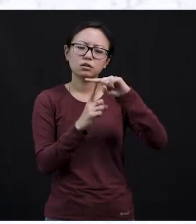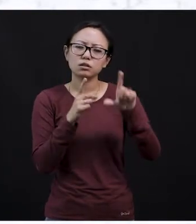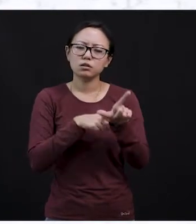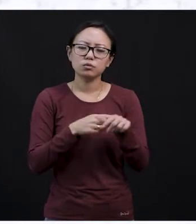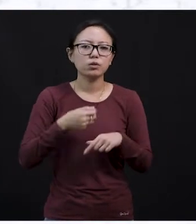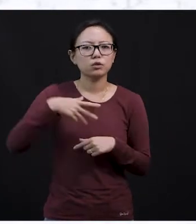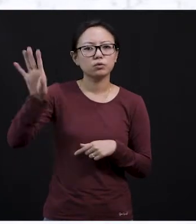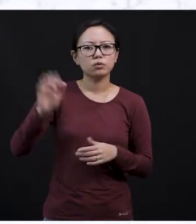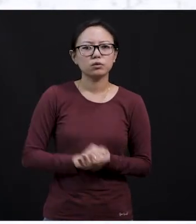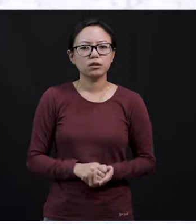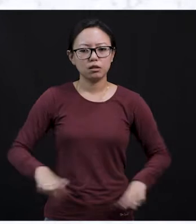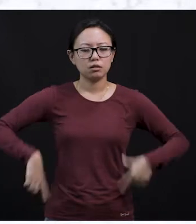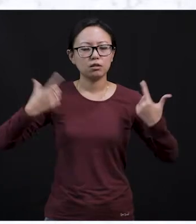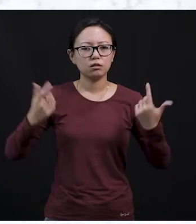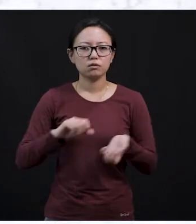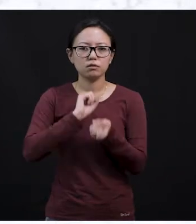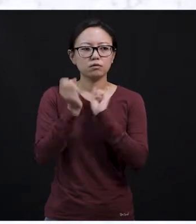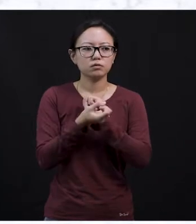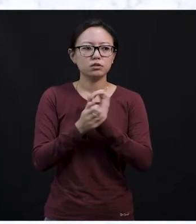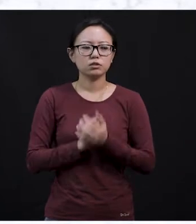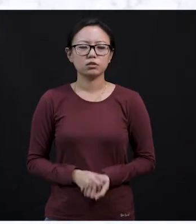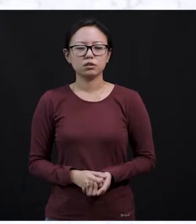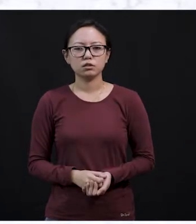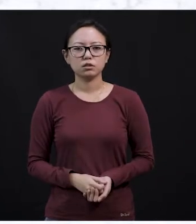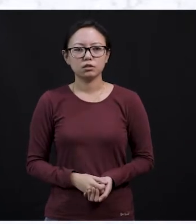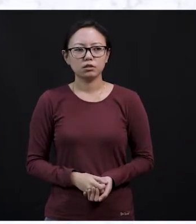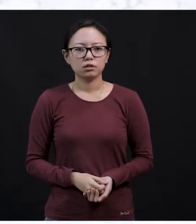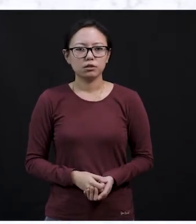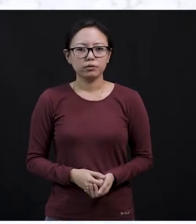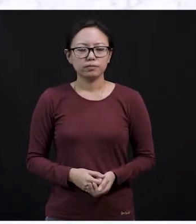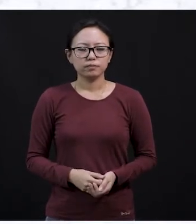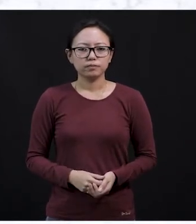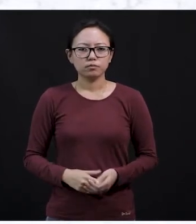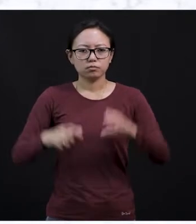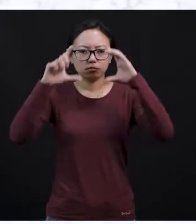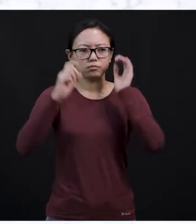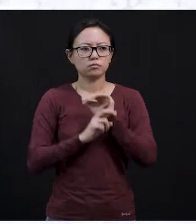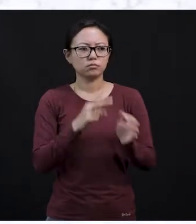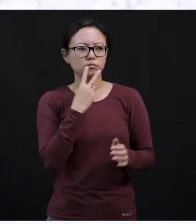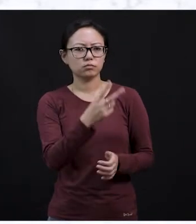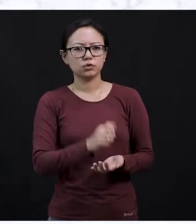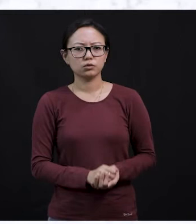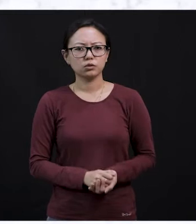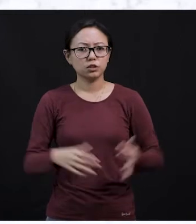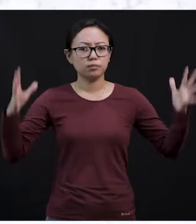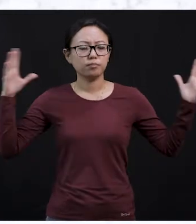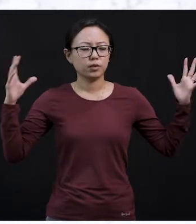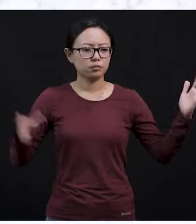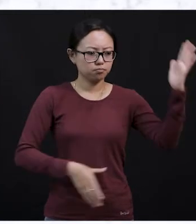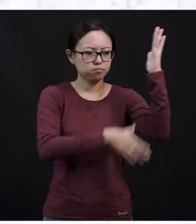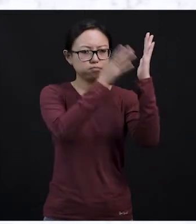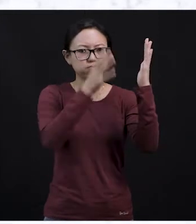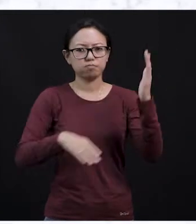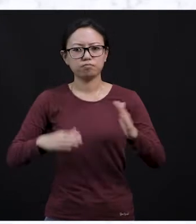change that the city undergoes. So if you see in this picture, you will see lots of construction, you will see